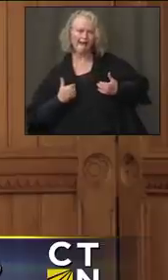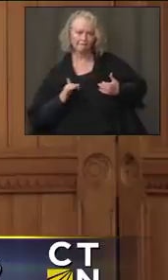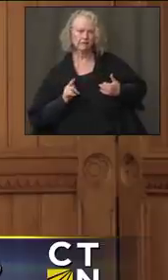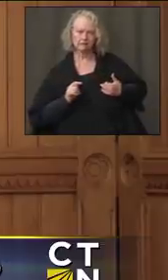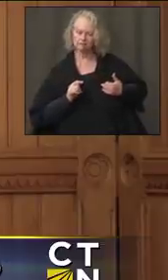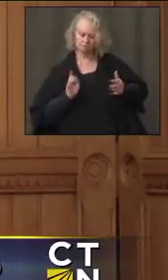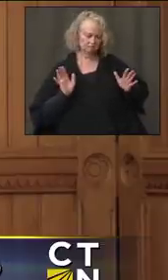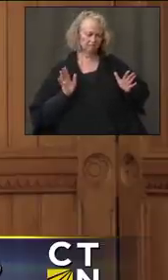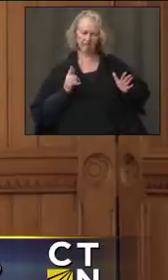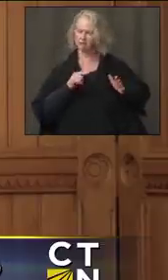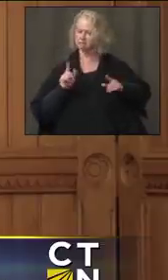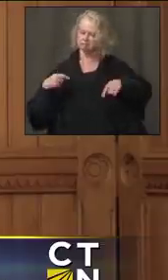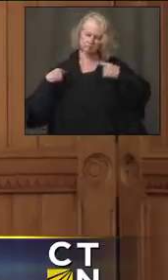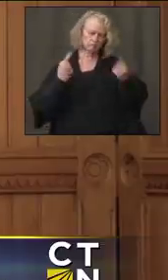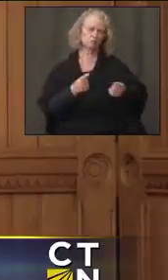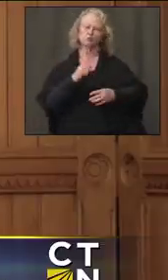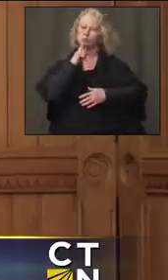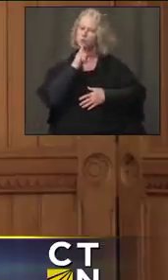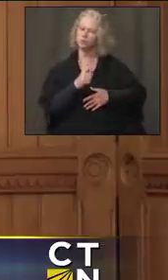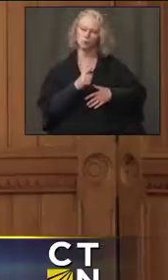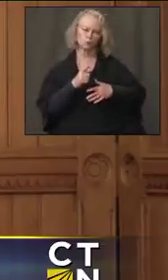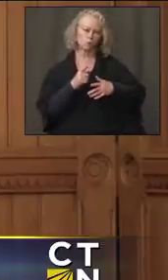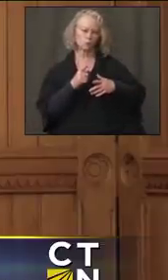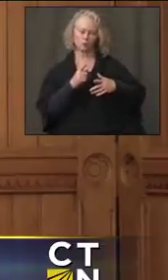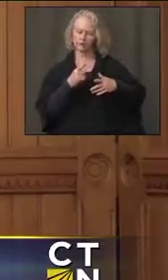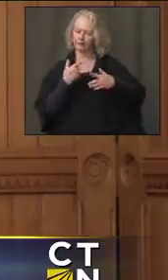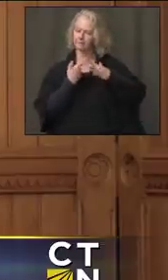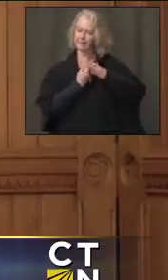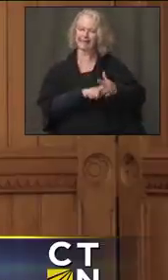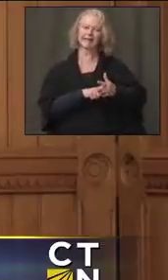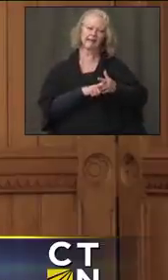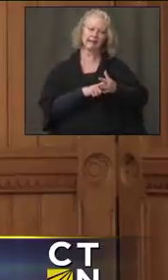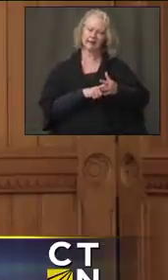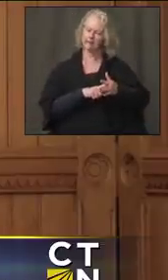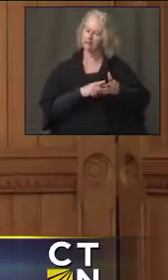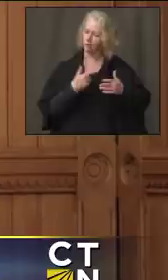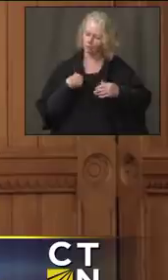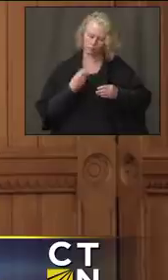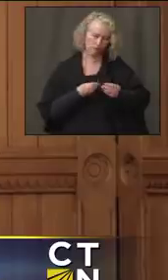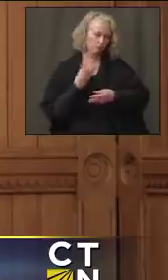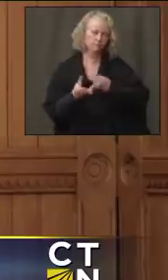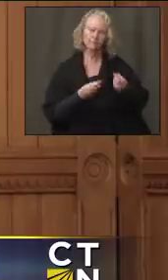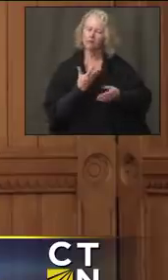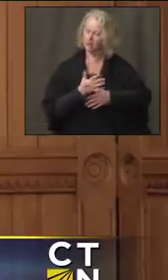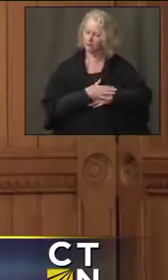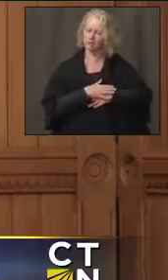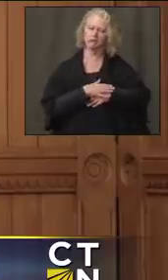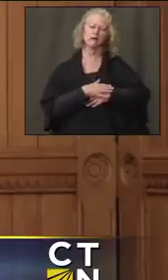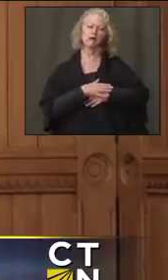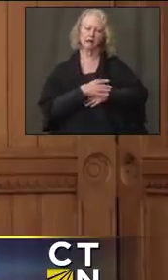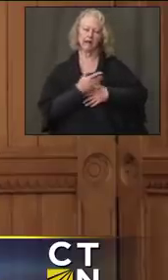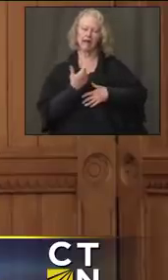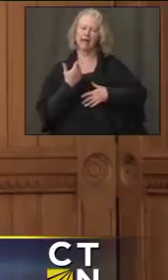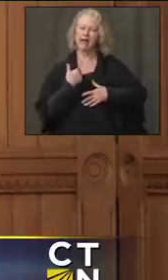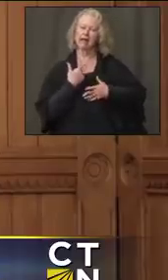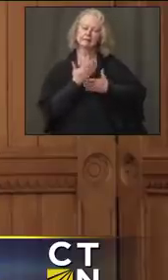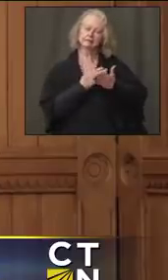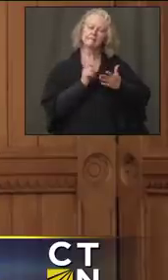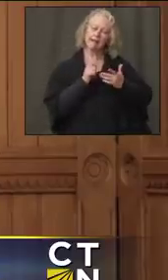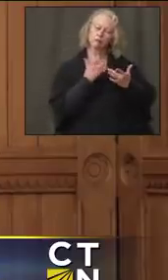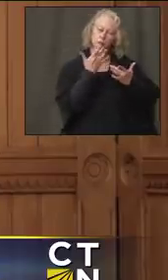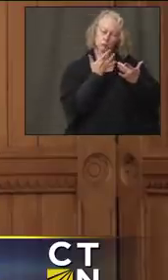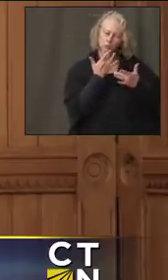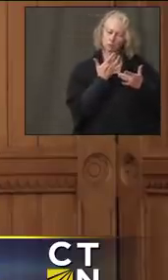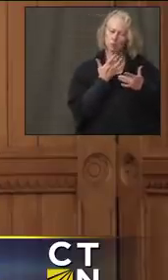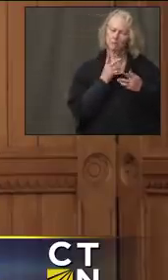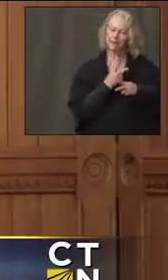true throughout. As the governor said, at points in this crisis, we've been very much real-time deliveries and having to conserve in some areas as there were